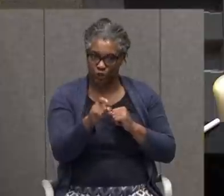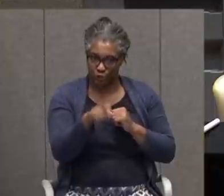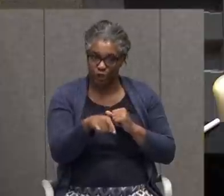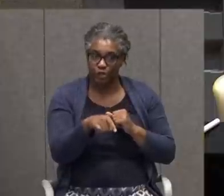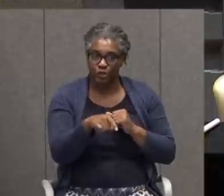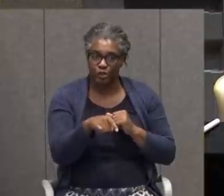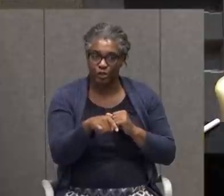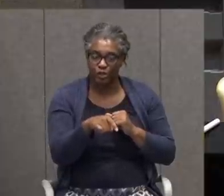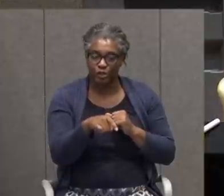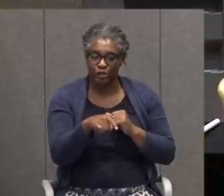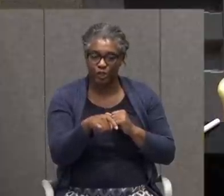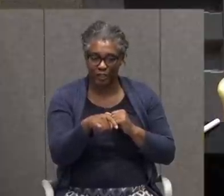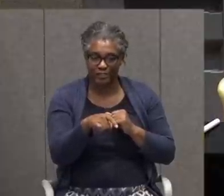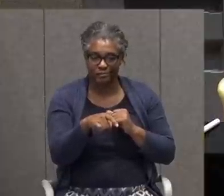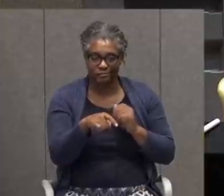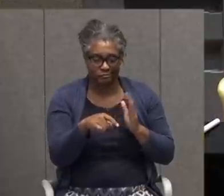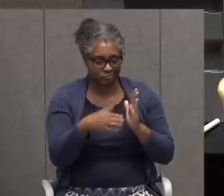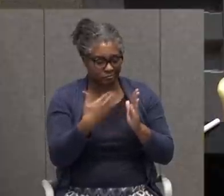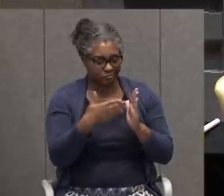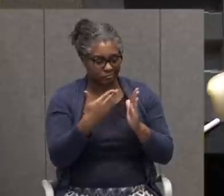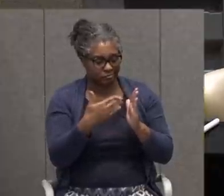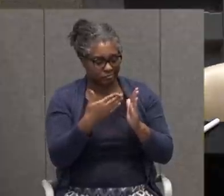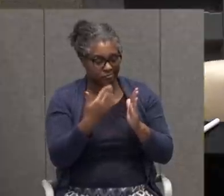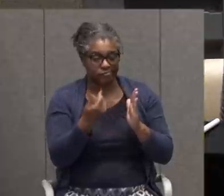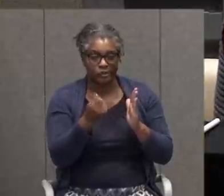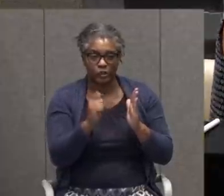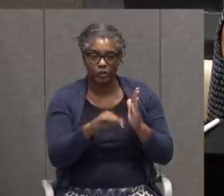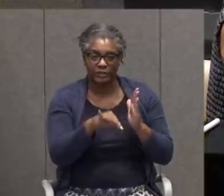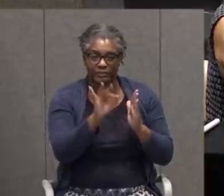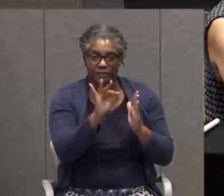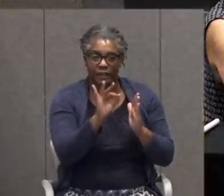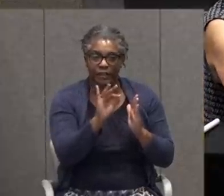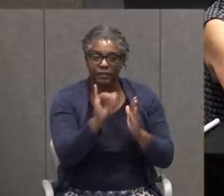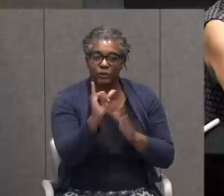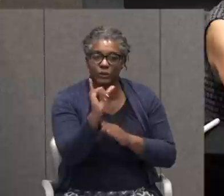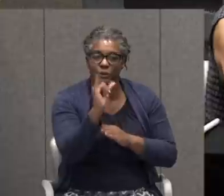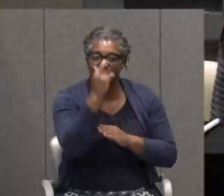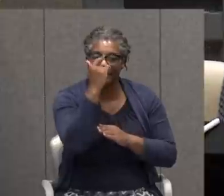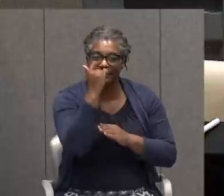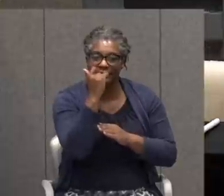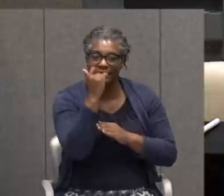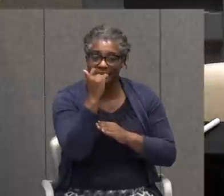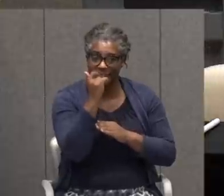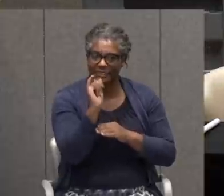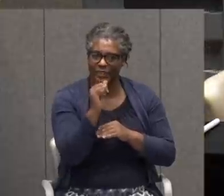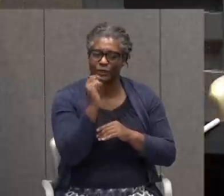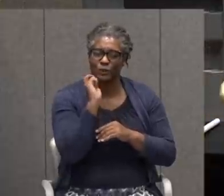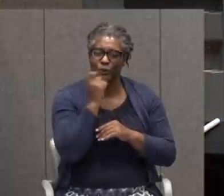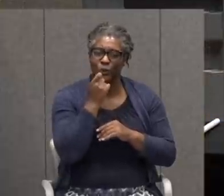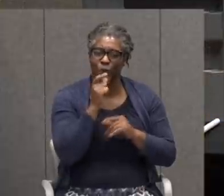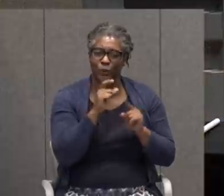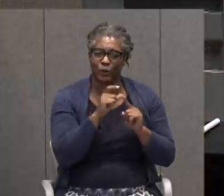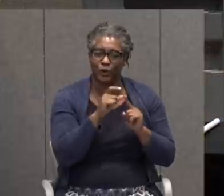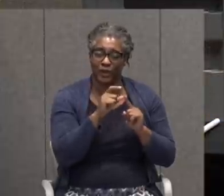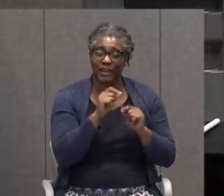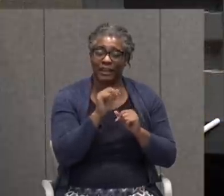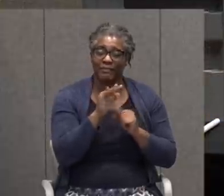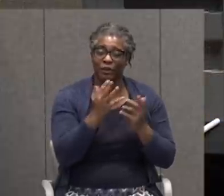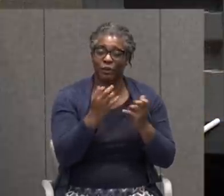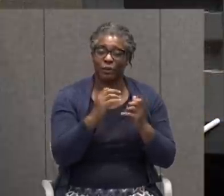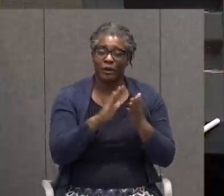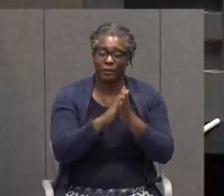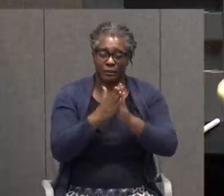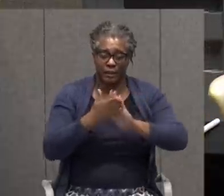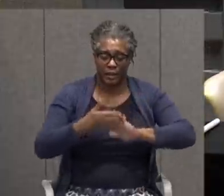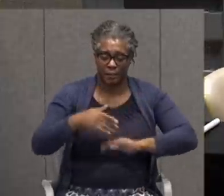add to your vocabulary when you're talking and you're being a paleontologist. So some very big words that we learned